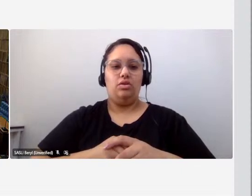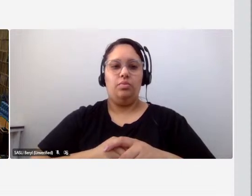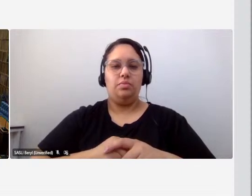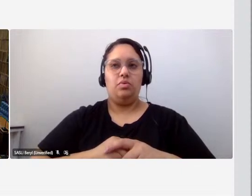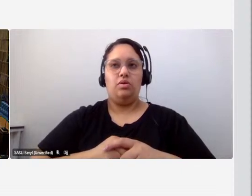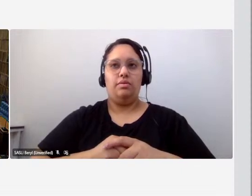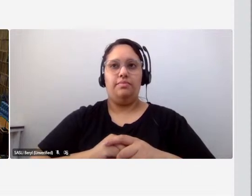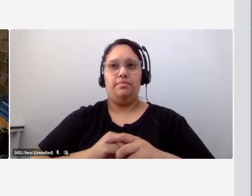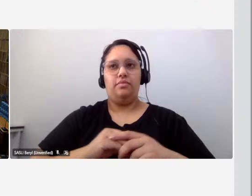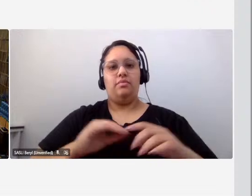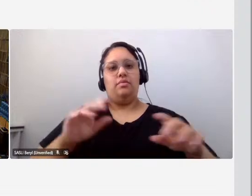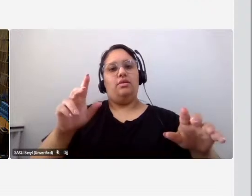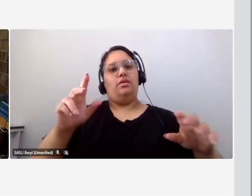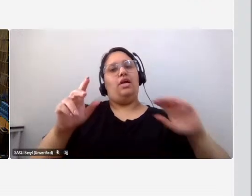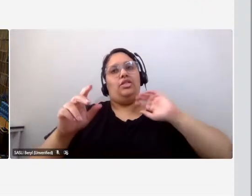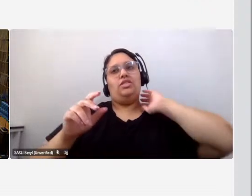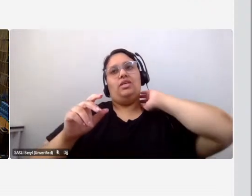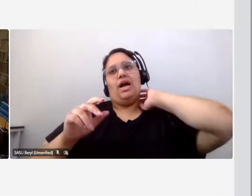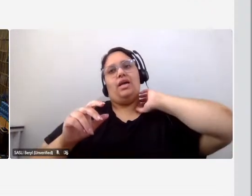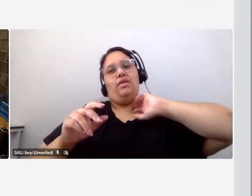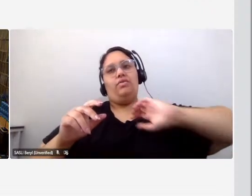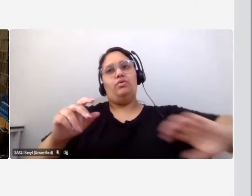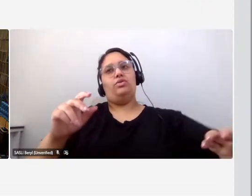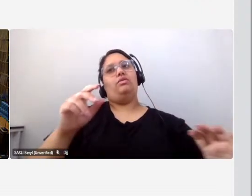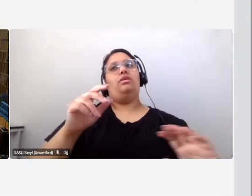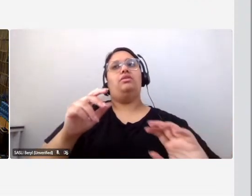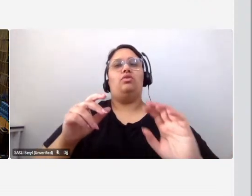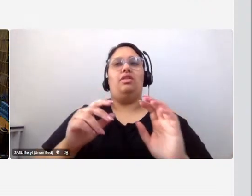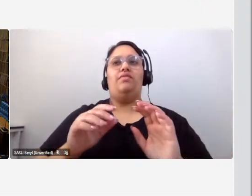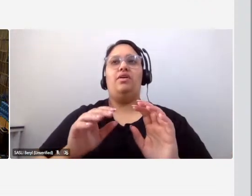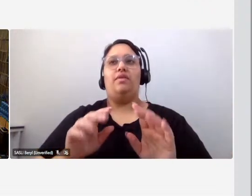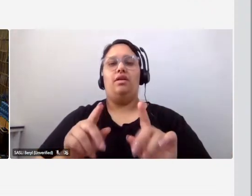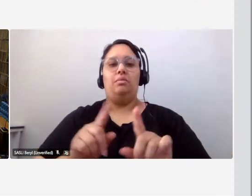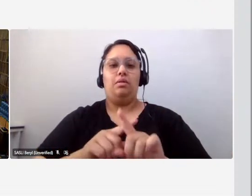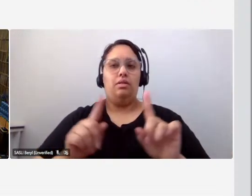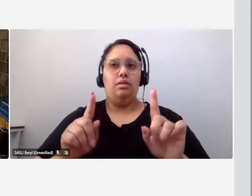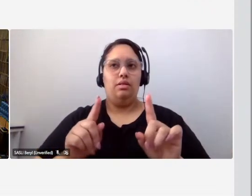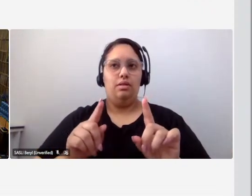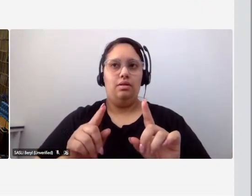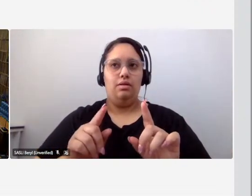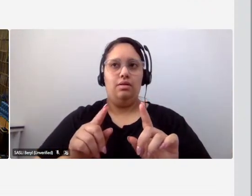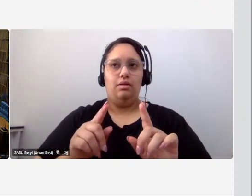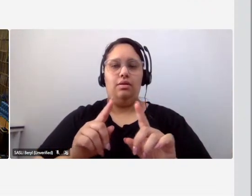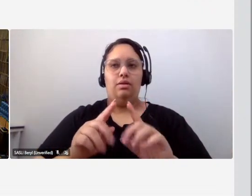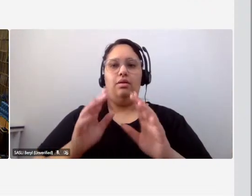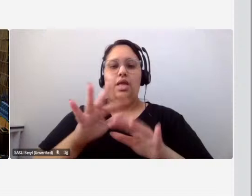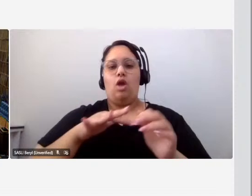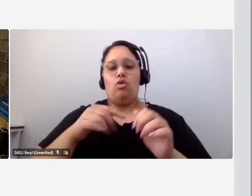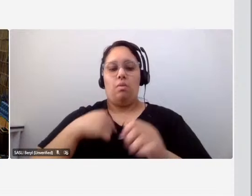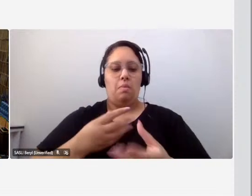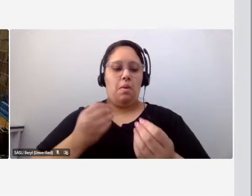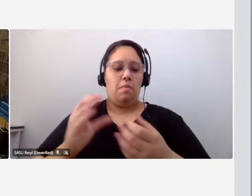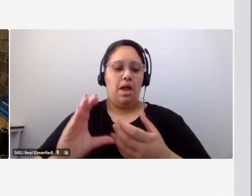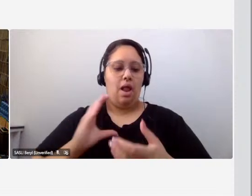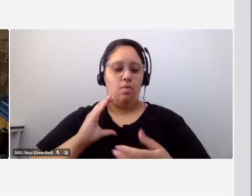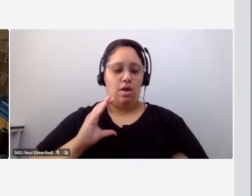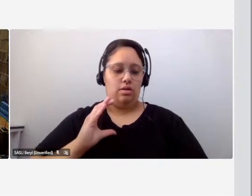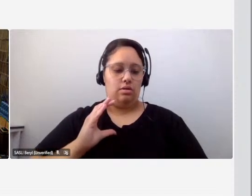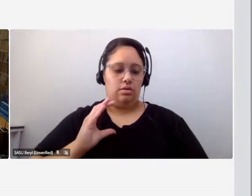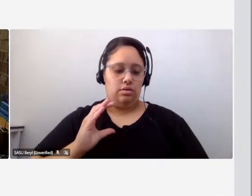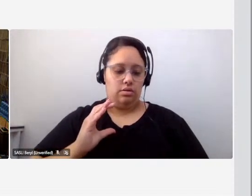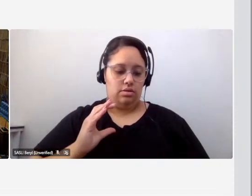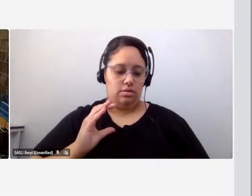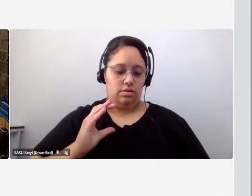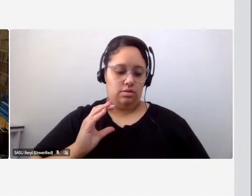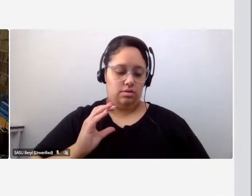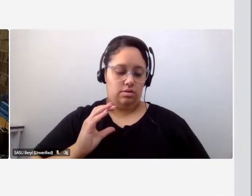And also, when you respond, keep in mind that the Matsikama municipality is the area that I got allocated to it. I'm just putting it